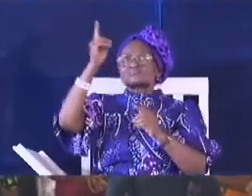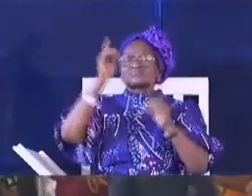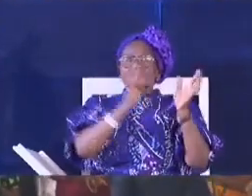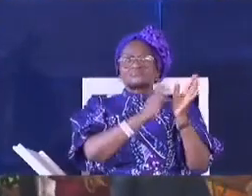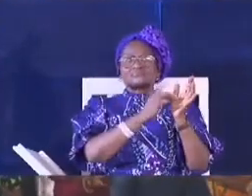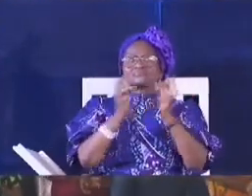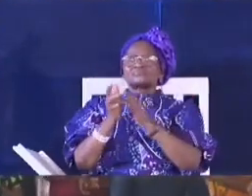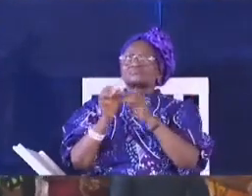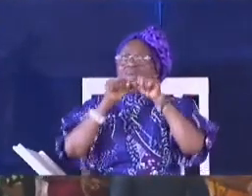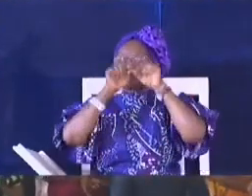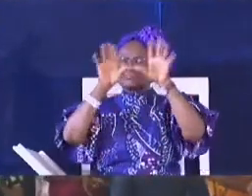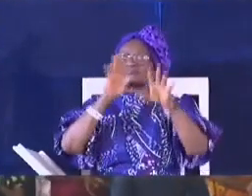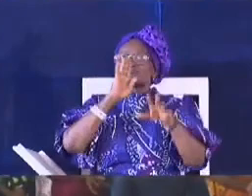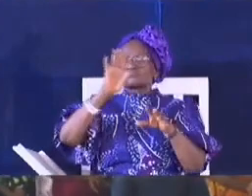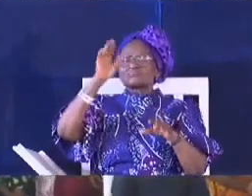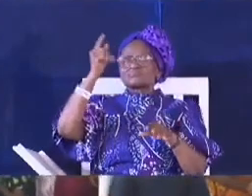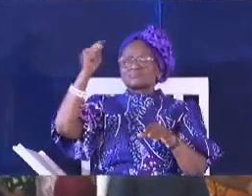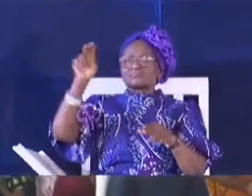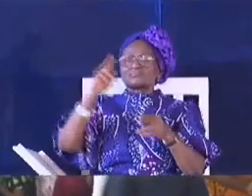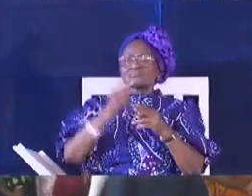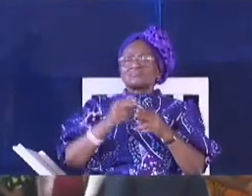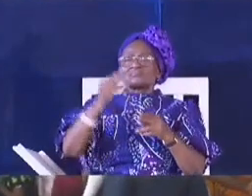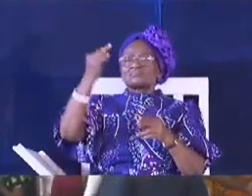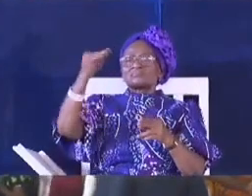Blessed be the name of the Lord.